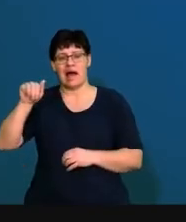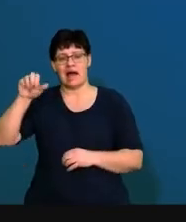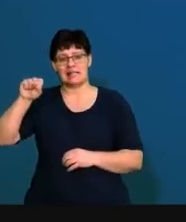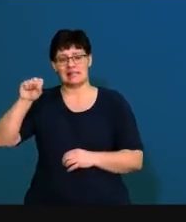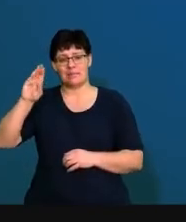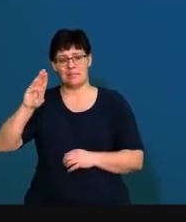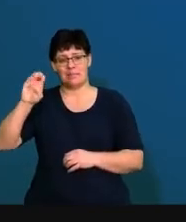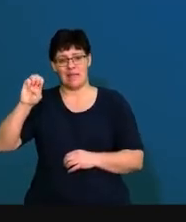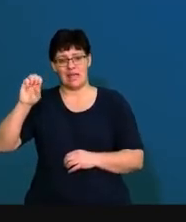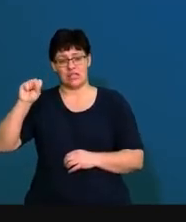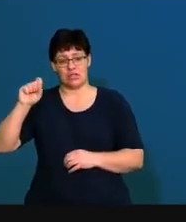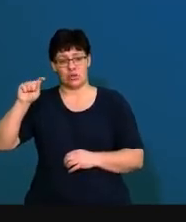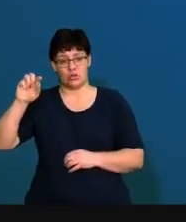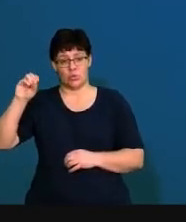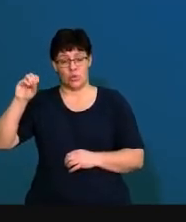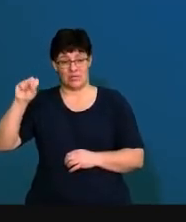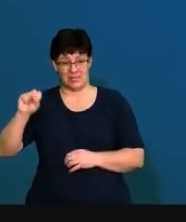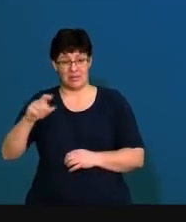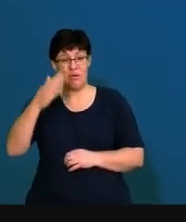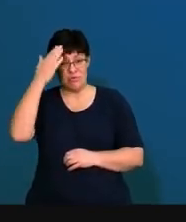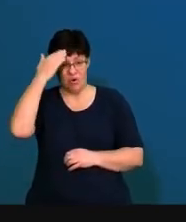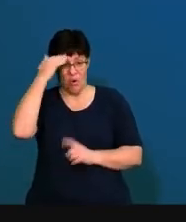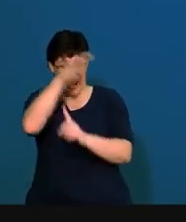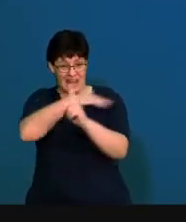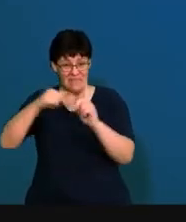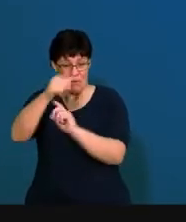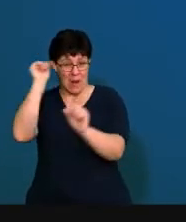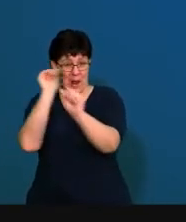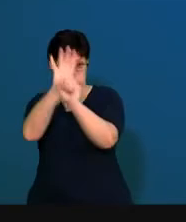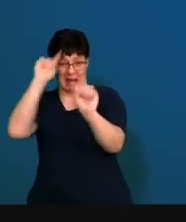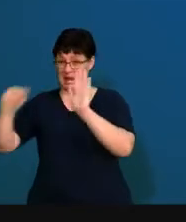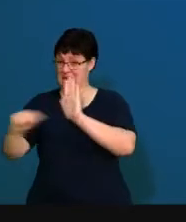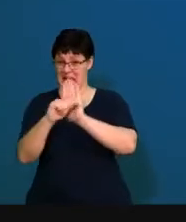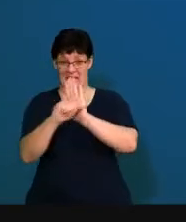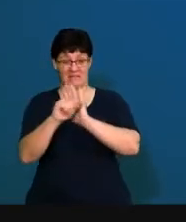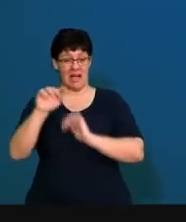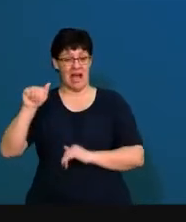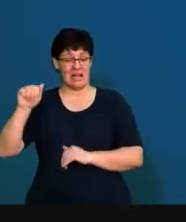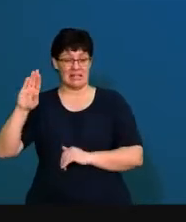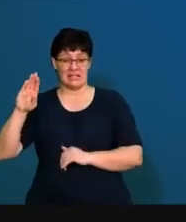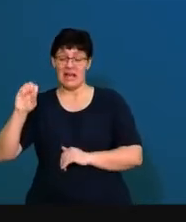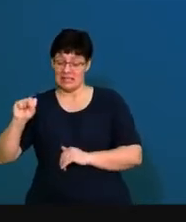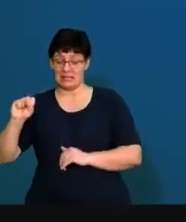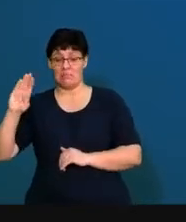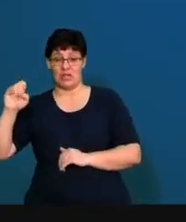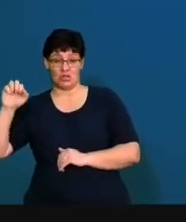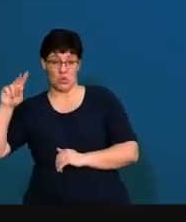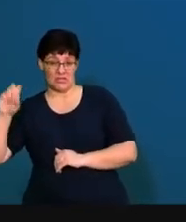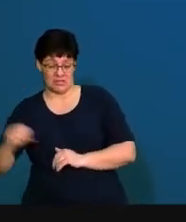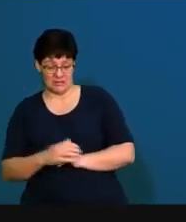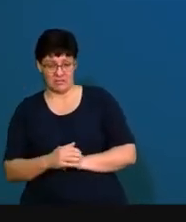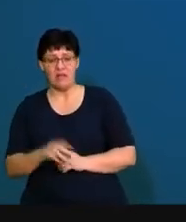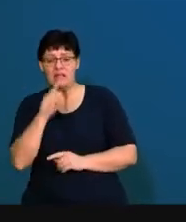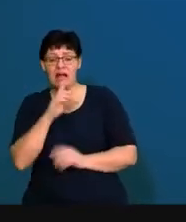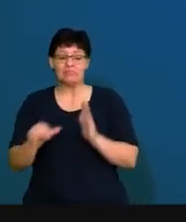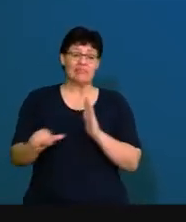got far-reaching implications in terms of environmental impact. However, one of the key aspects of